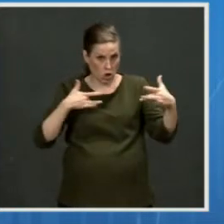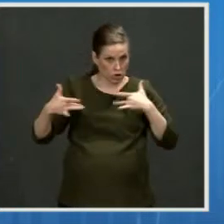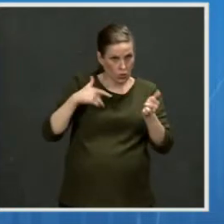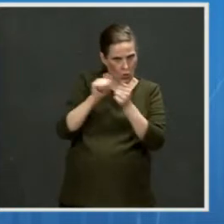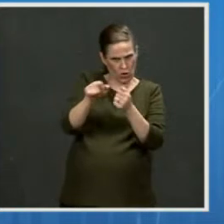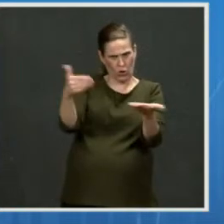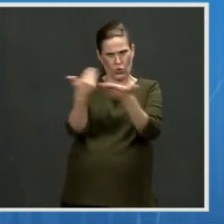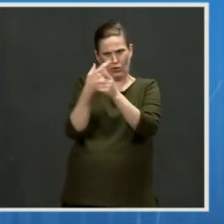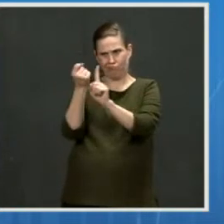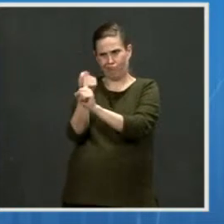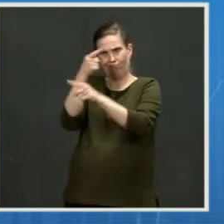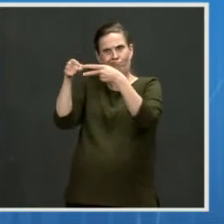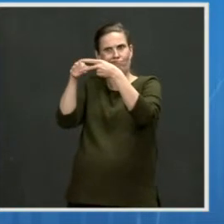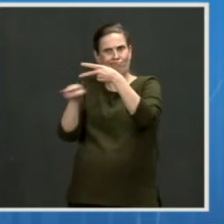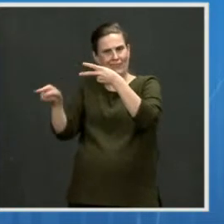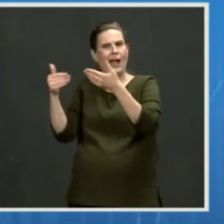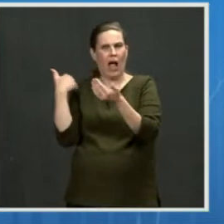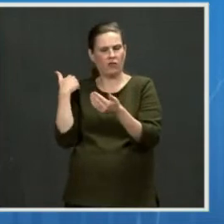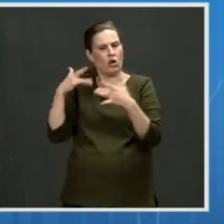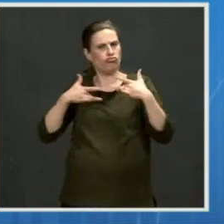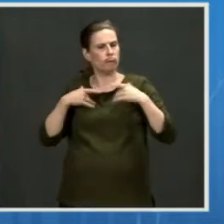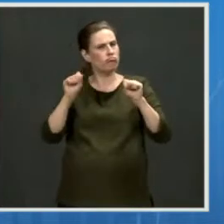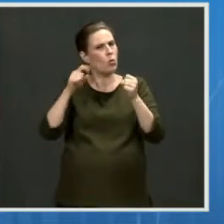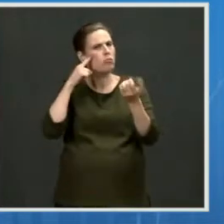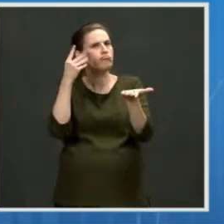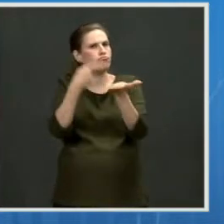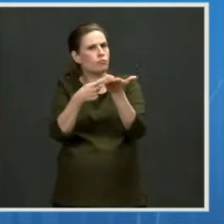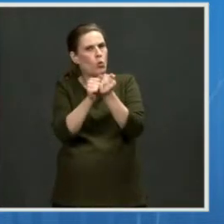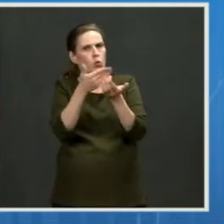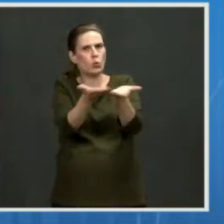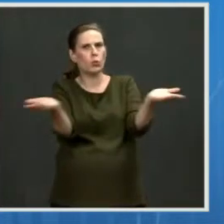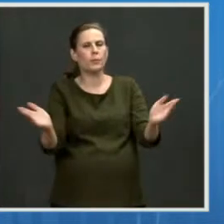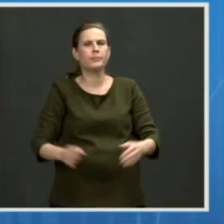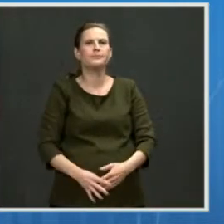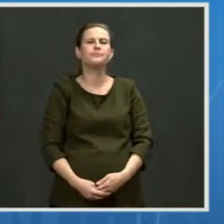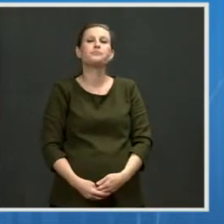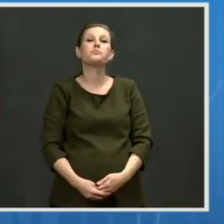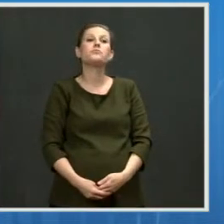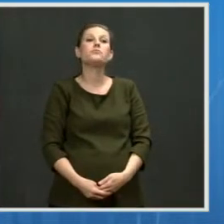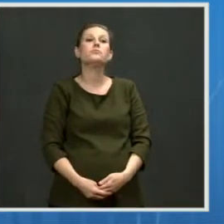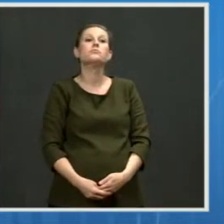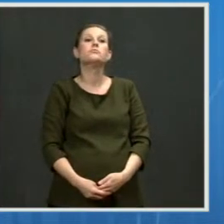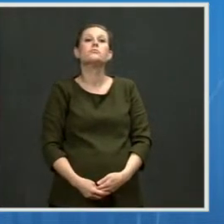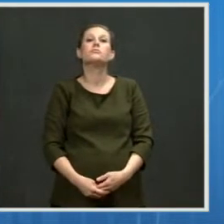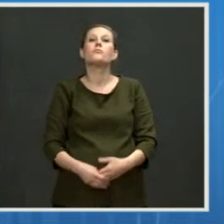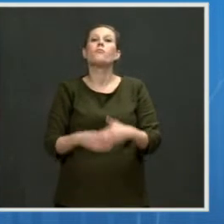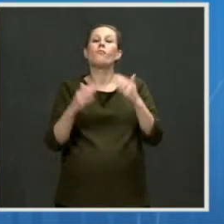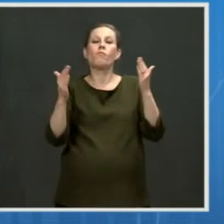Thank you. Thank you all. I want to just take the opportunity for us to wish everyone on the call